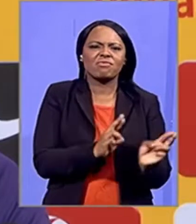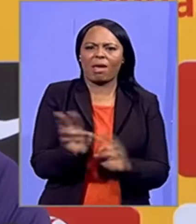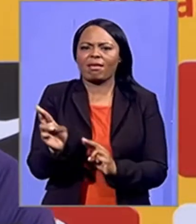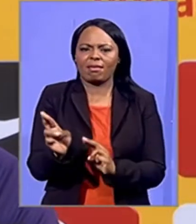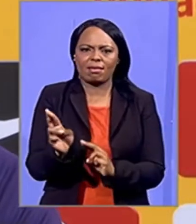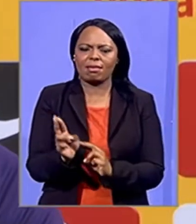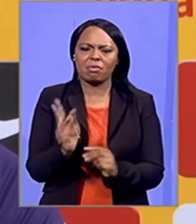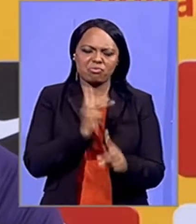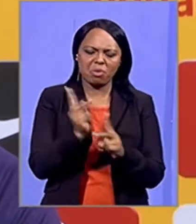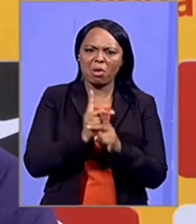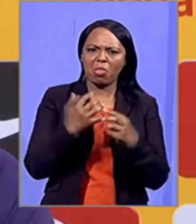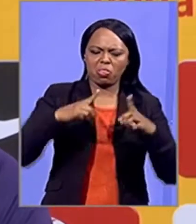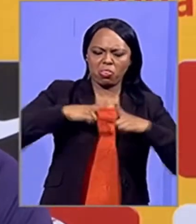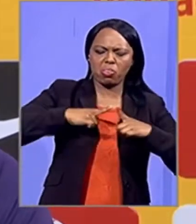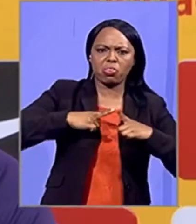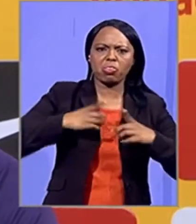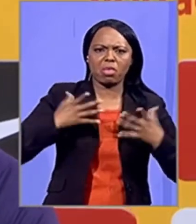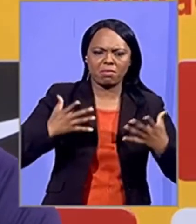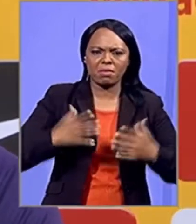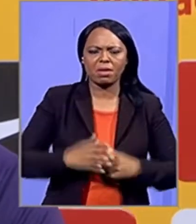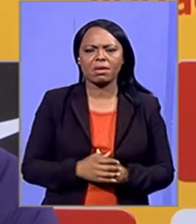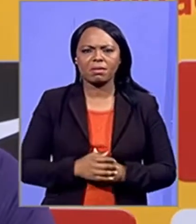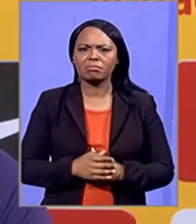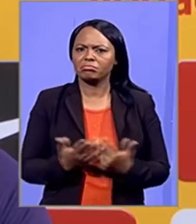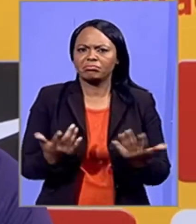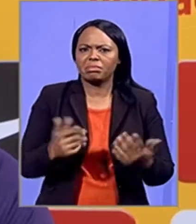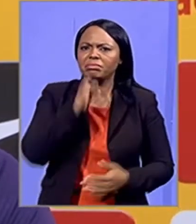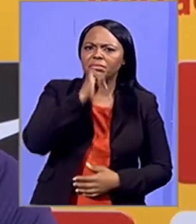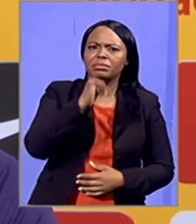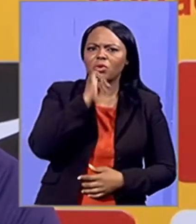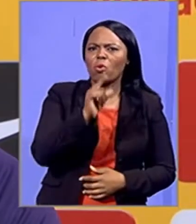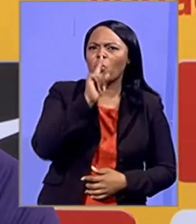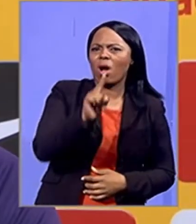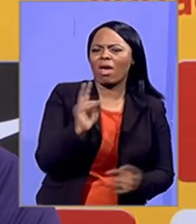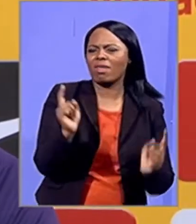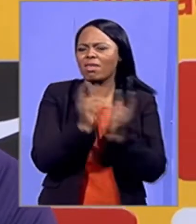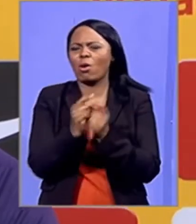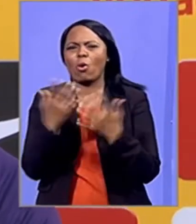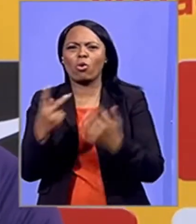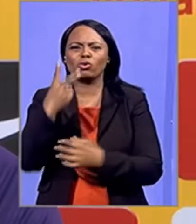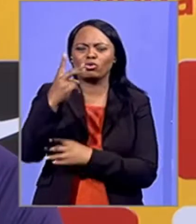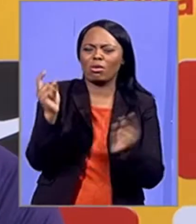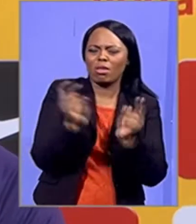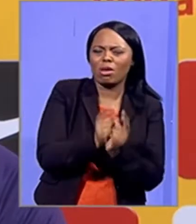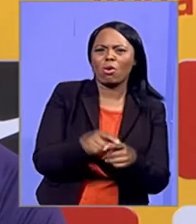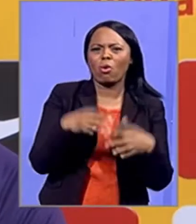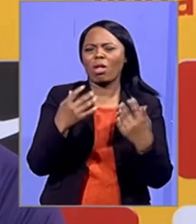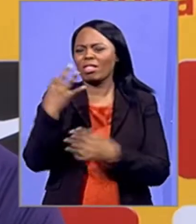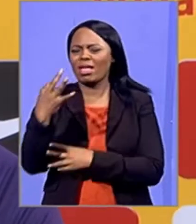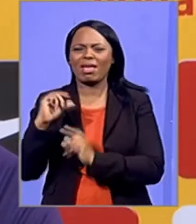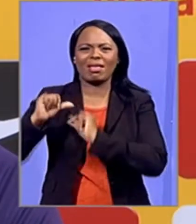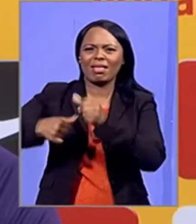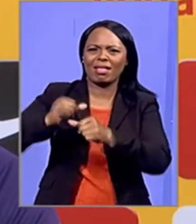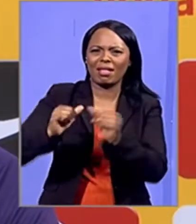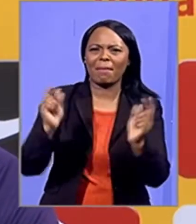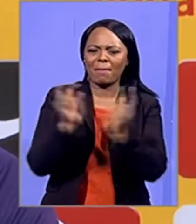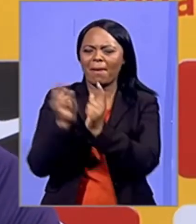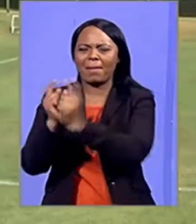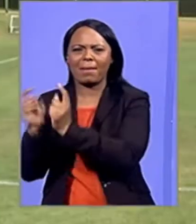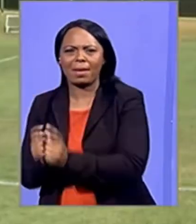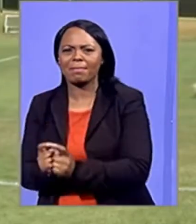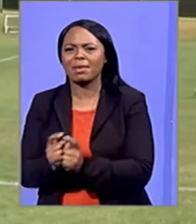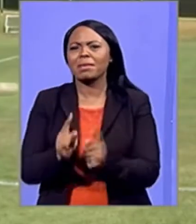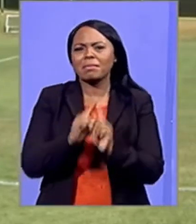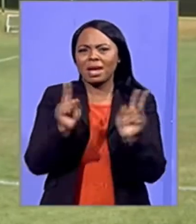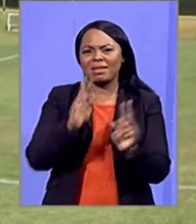such games. It doesn't matter whether it's one derby or two, or three back-to-back. The fact is, it's